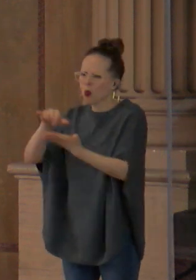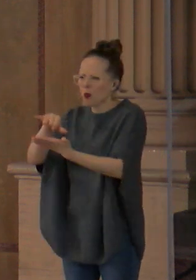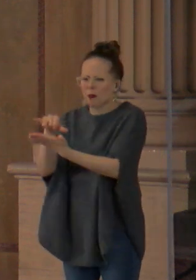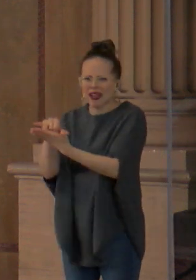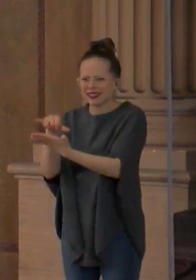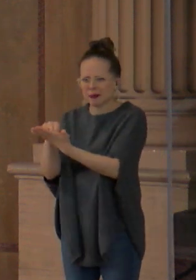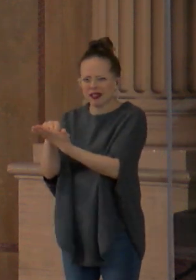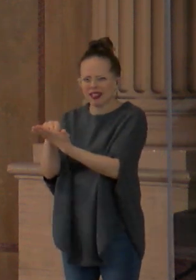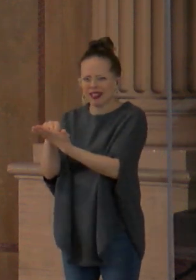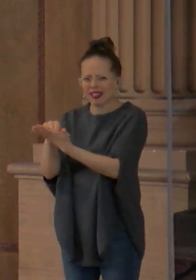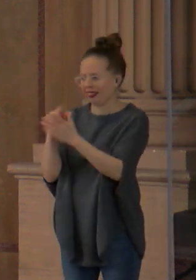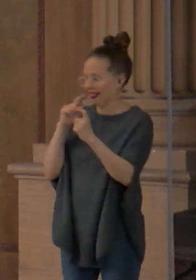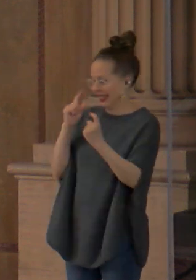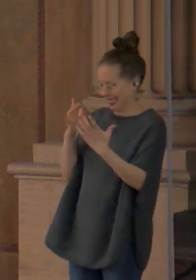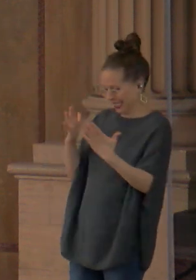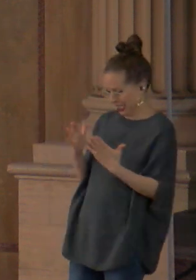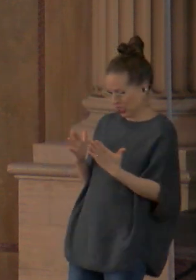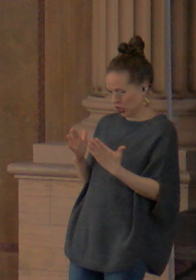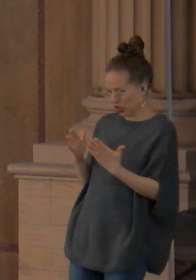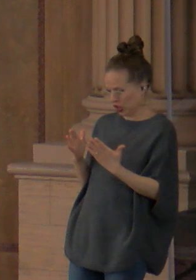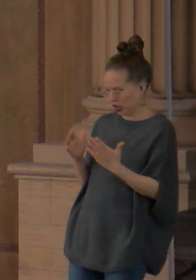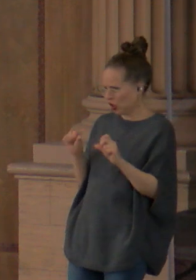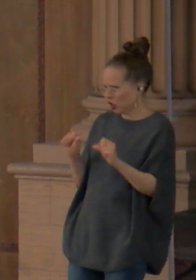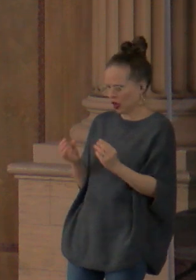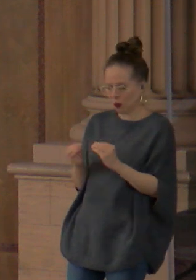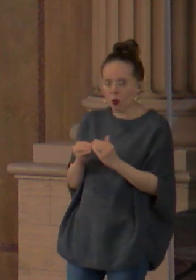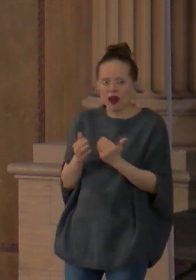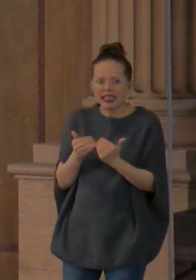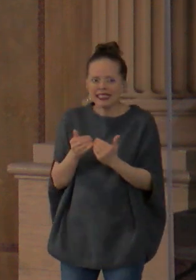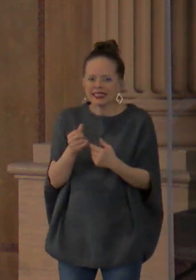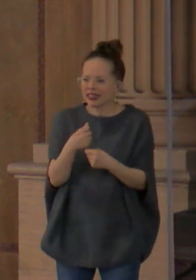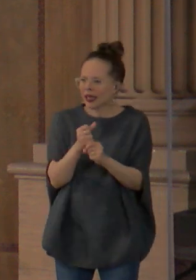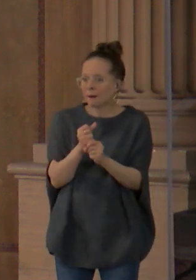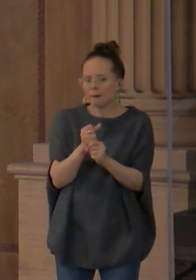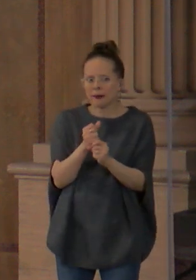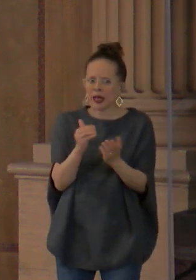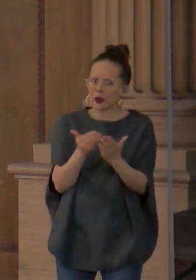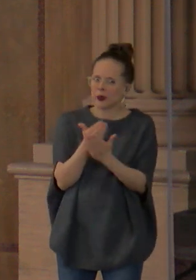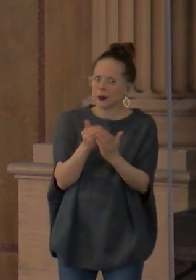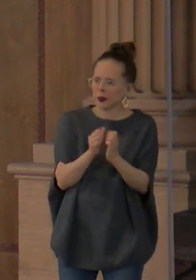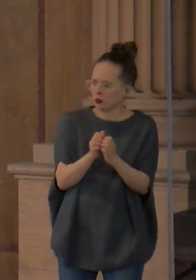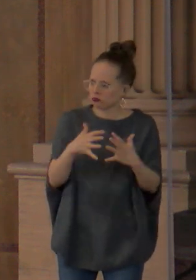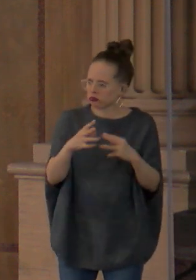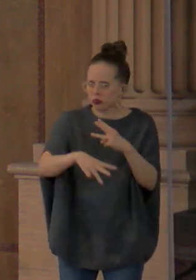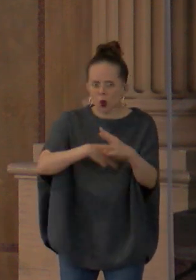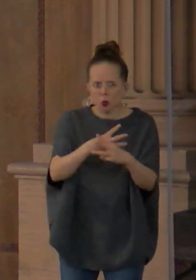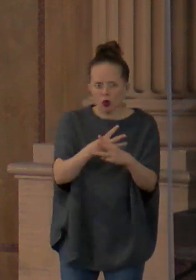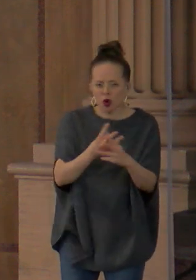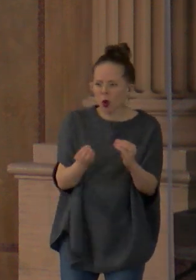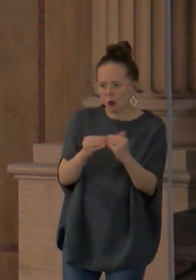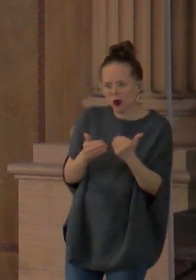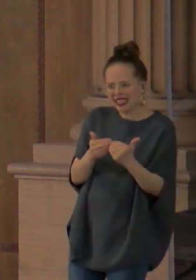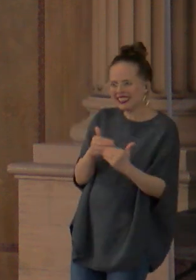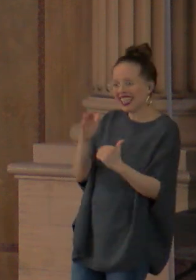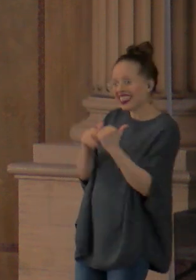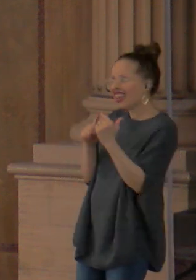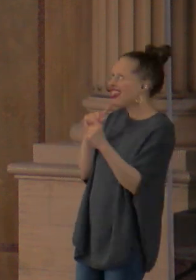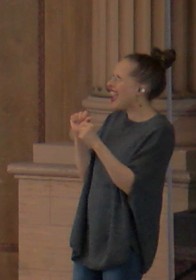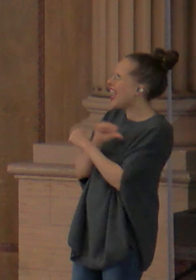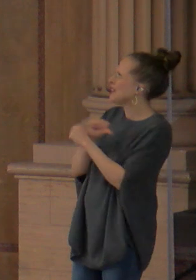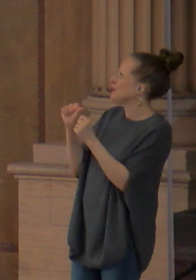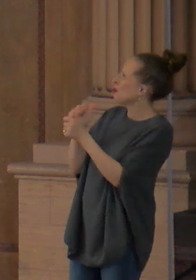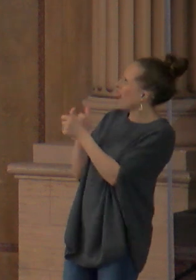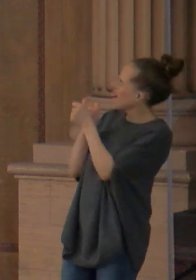create a world than produce that which would meet the approval of infinite purity. Can darkness dwell with light? Can the